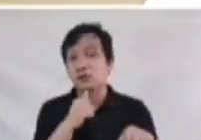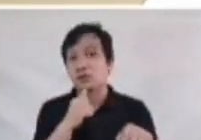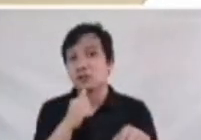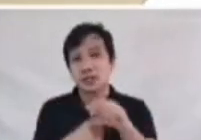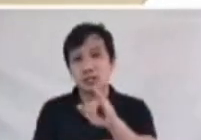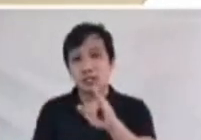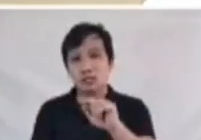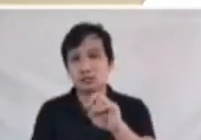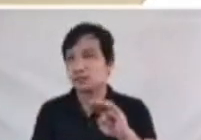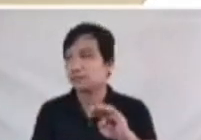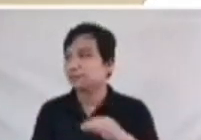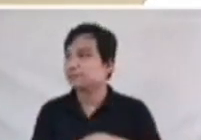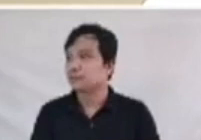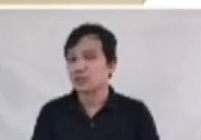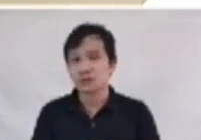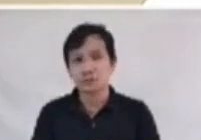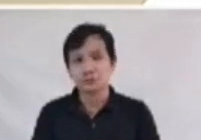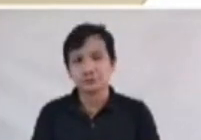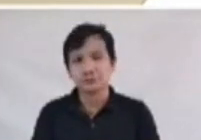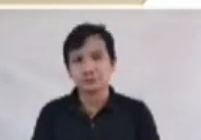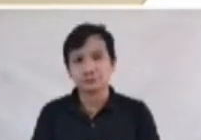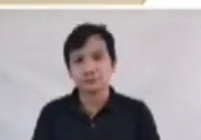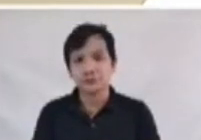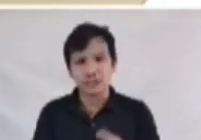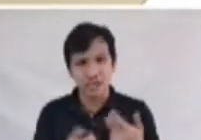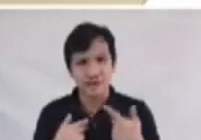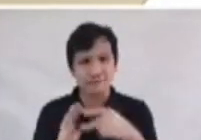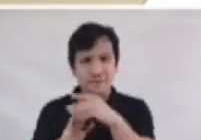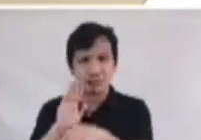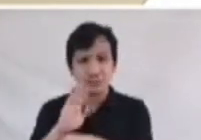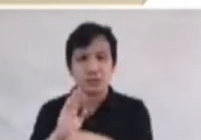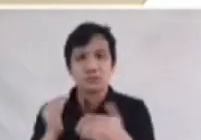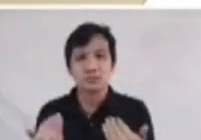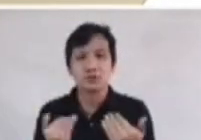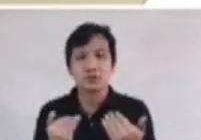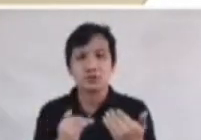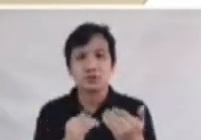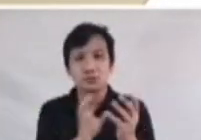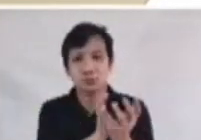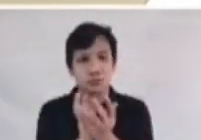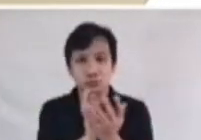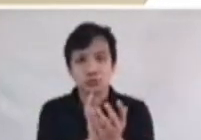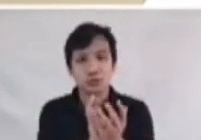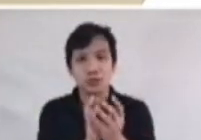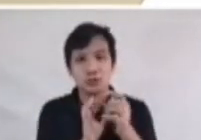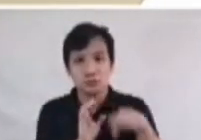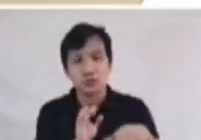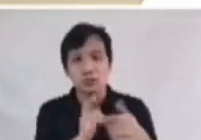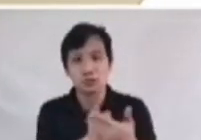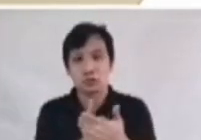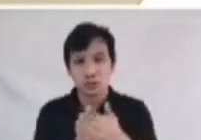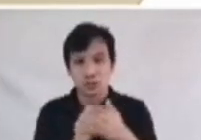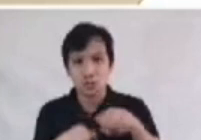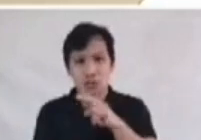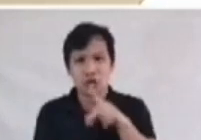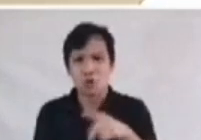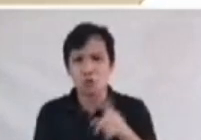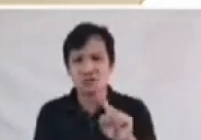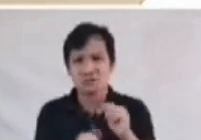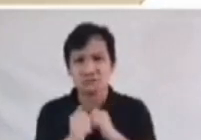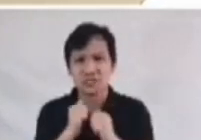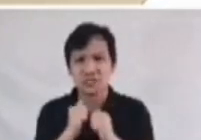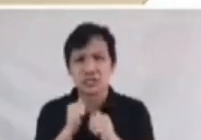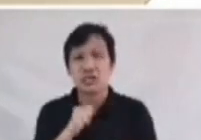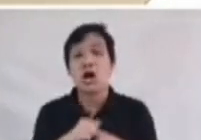construction para sa quarantine and isolation facilities para sa mga persons under monitoring, suspect and